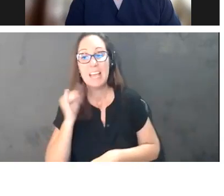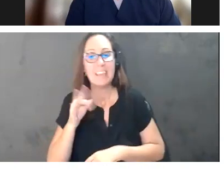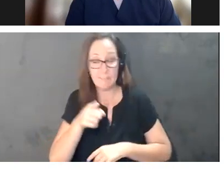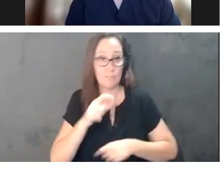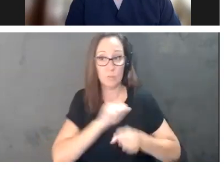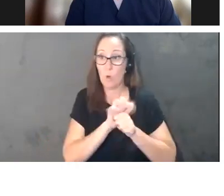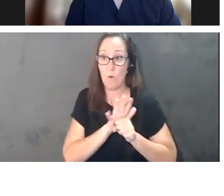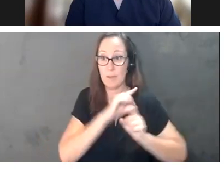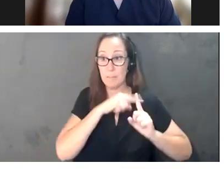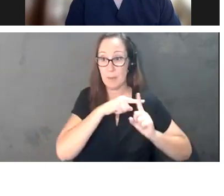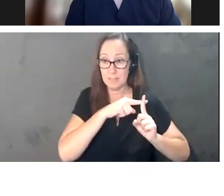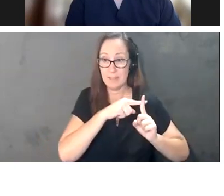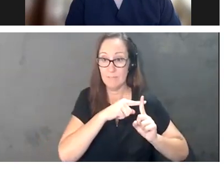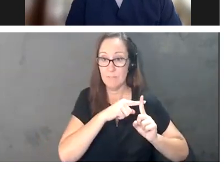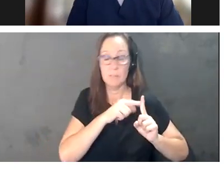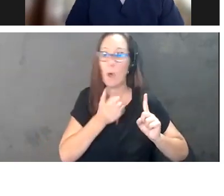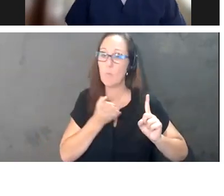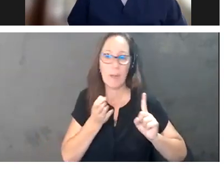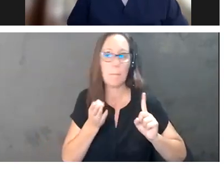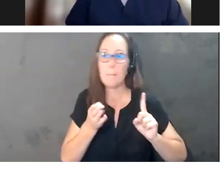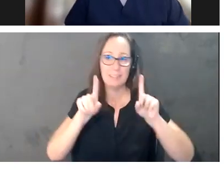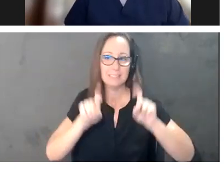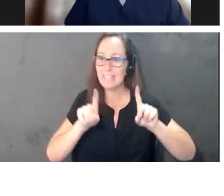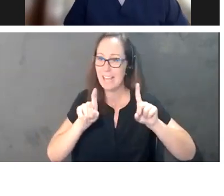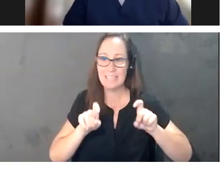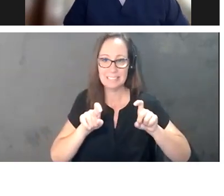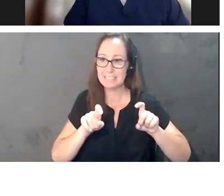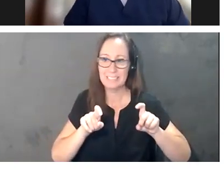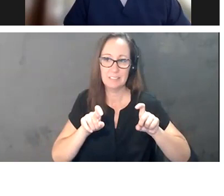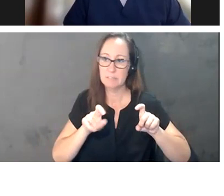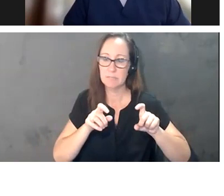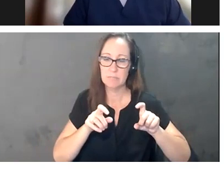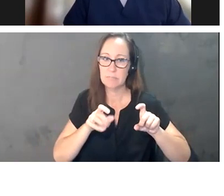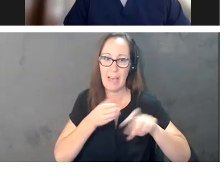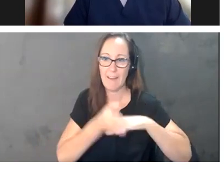not recommend for you to get tested soon after, because